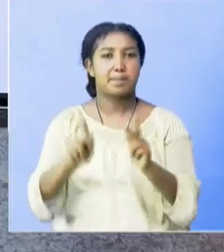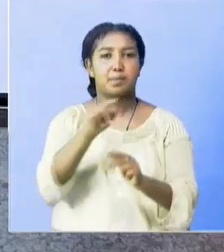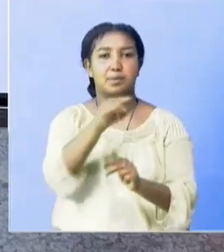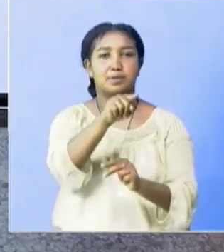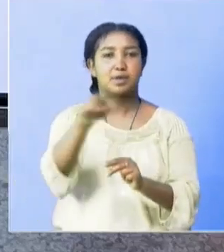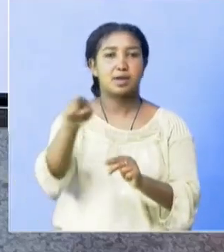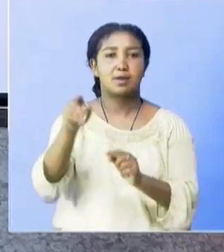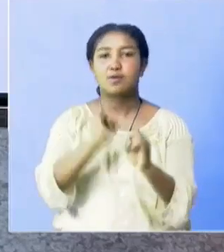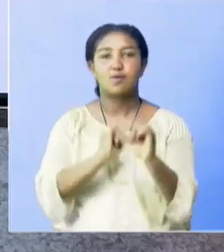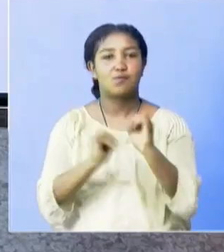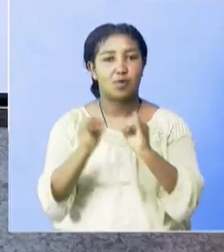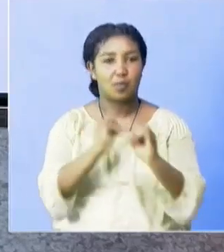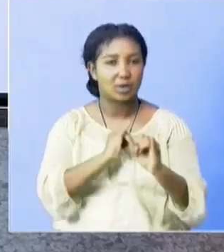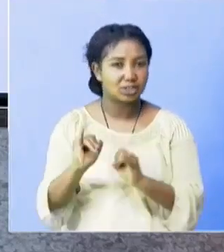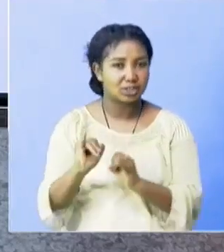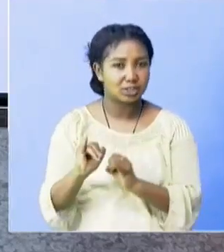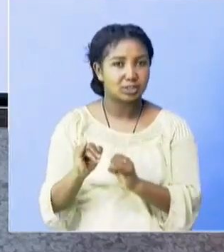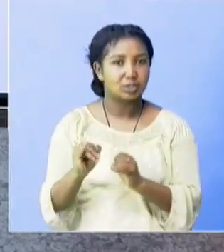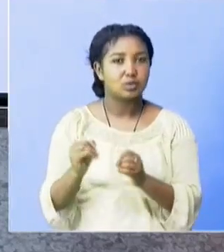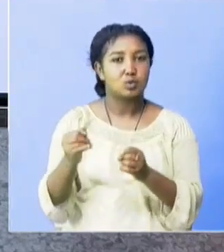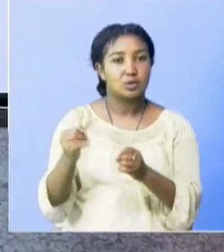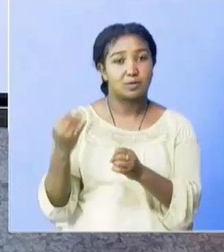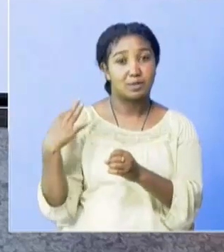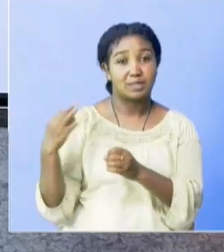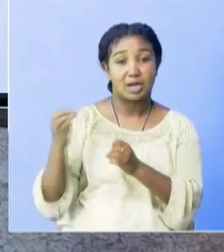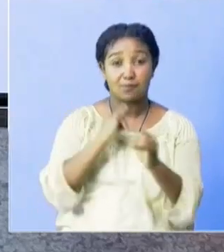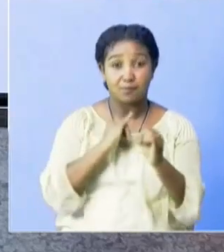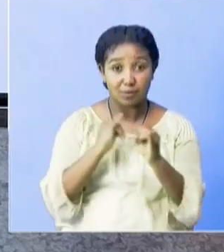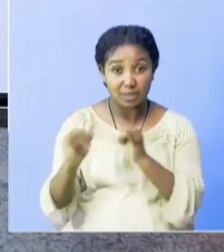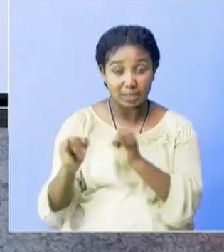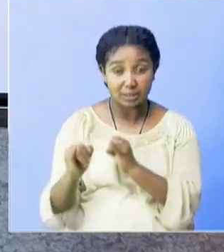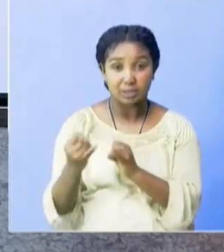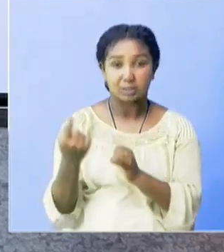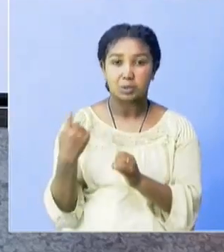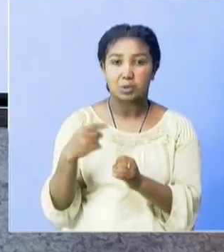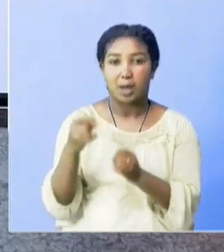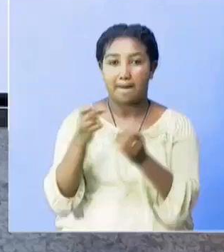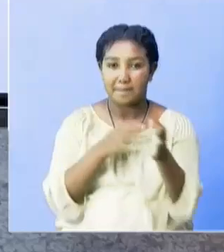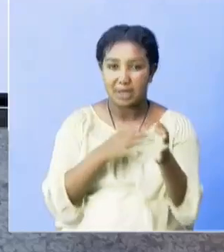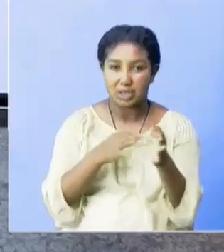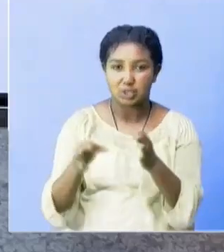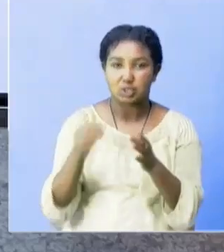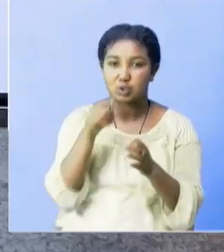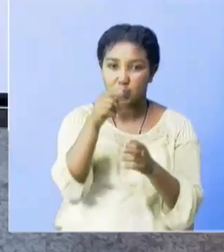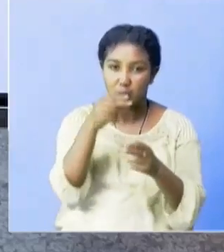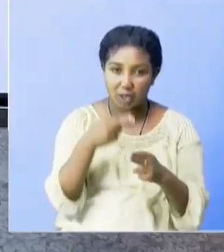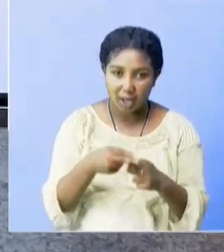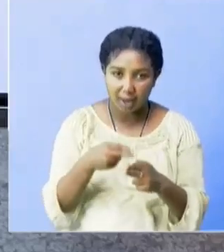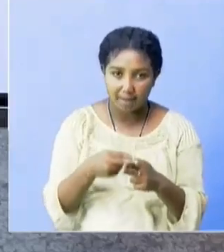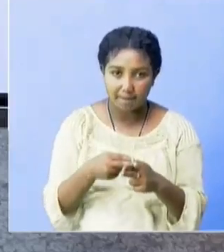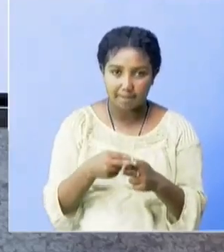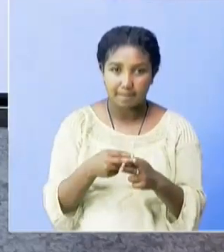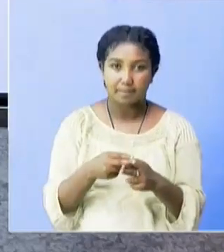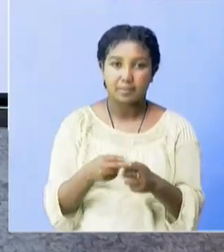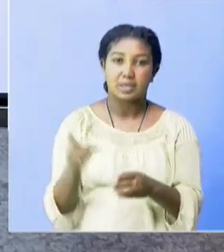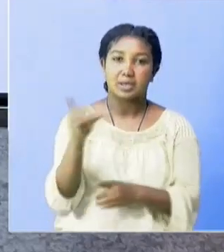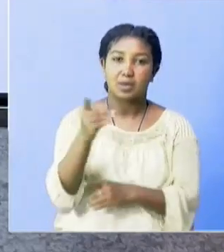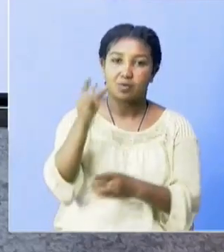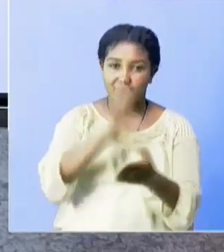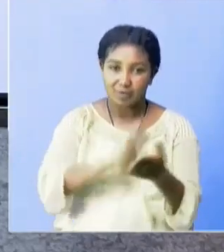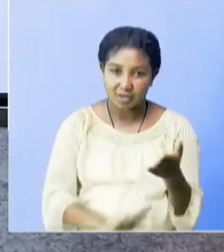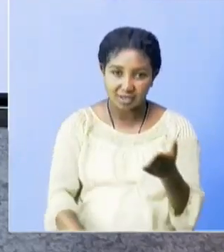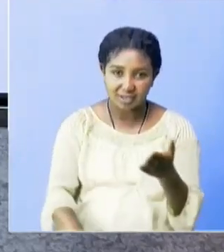their information. When we come to personal information, we can mention your name, date of